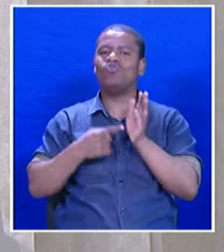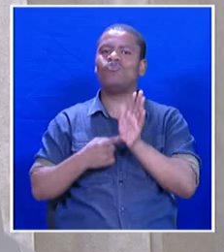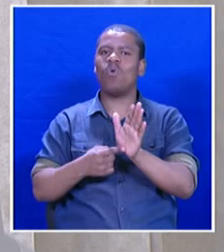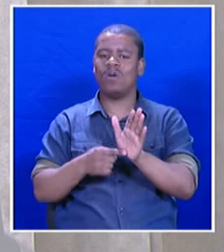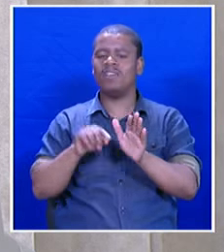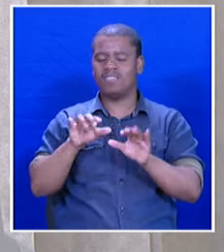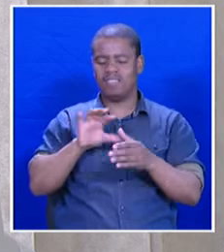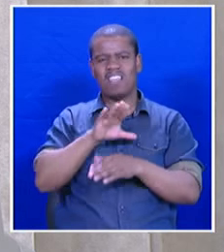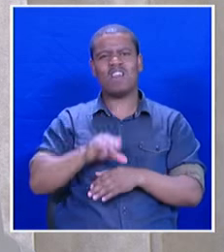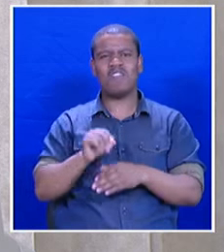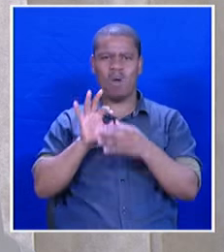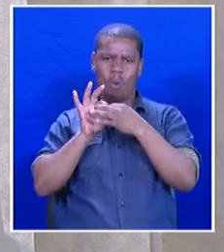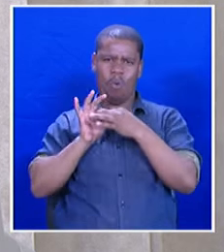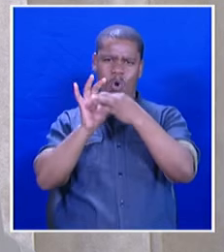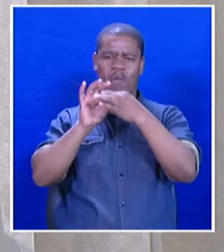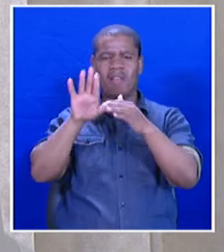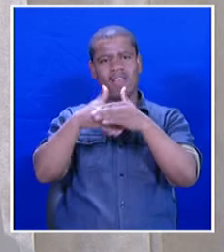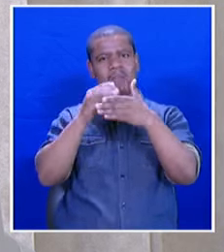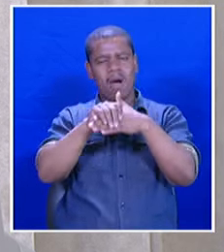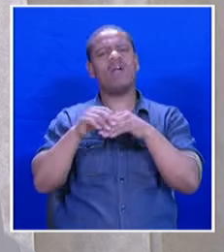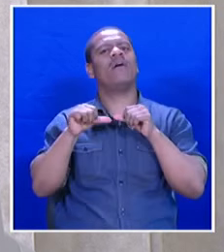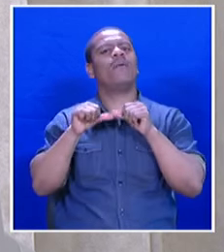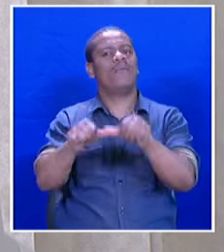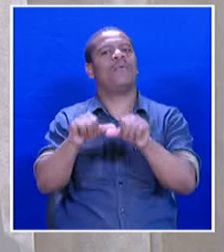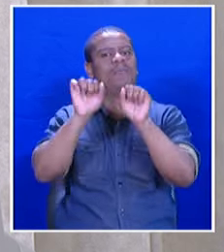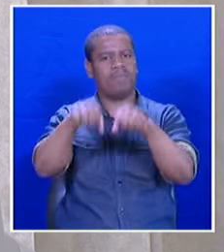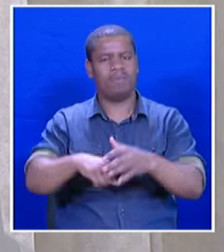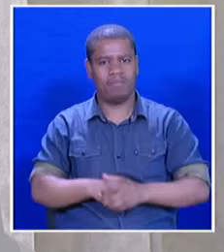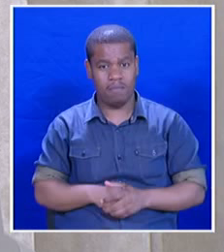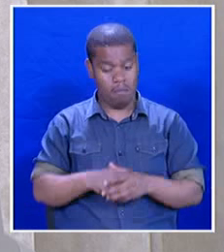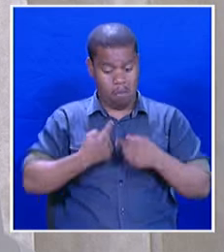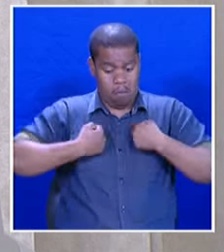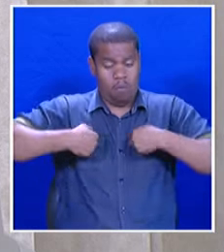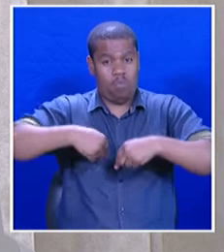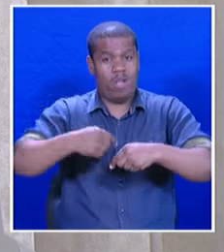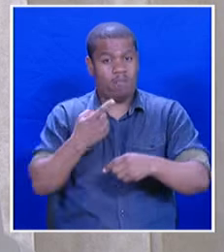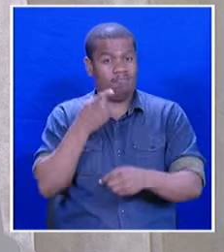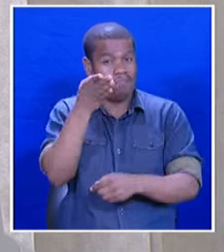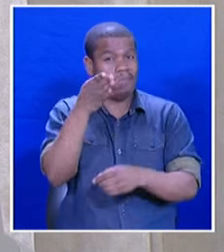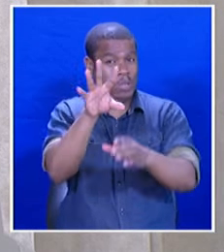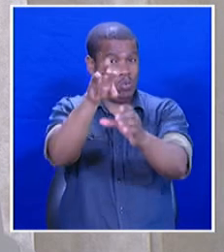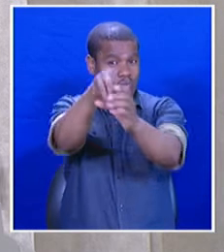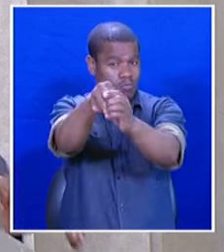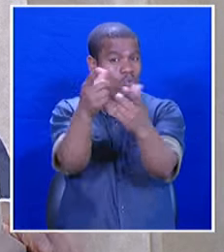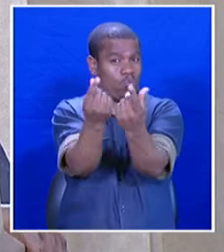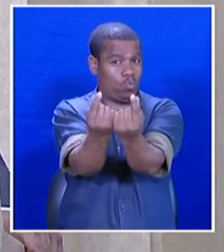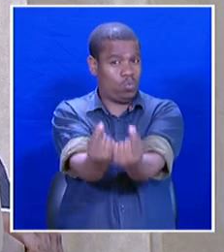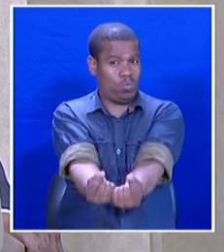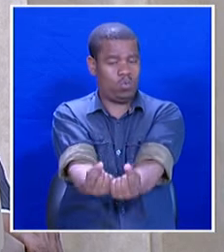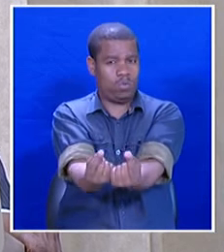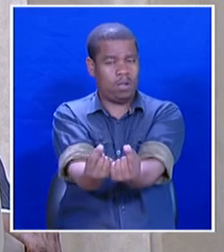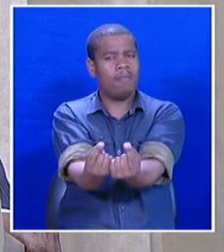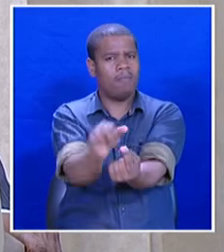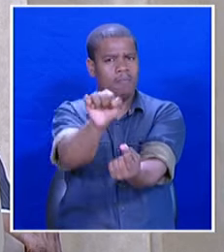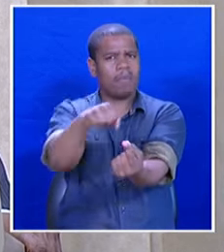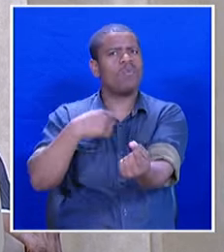deep and it is thorough. Now, what are we doing on the African continent? We obviously are pursuing our own interests, but at the